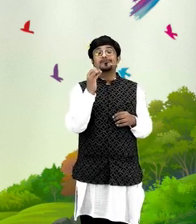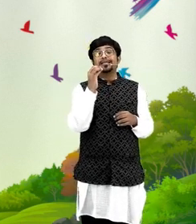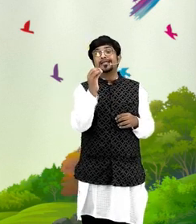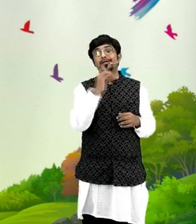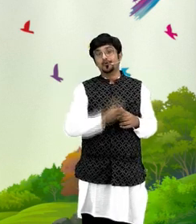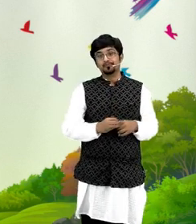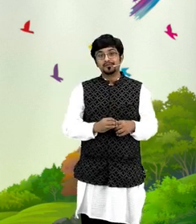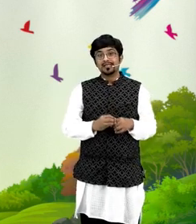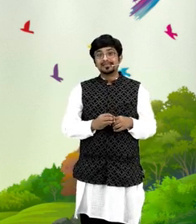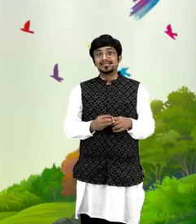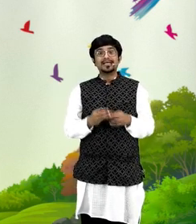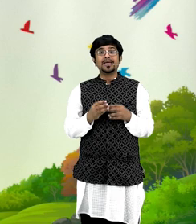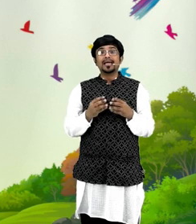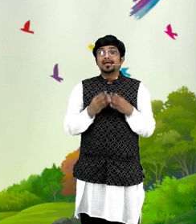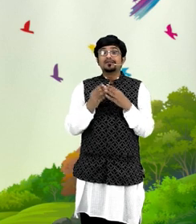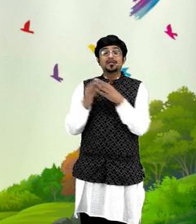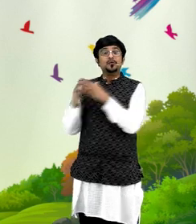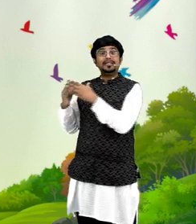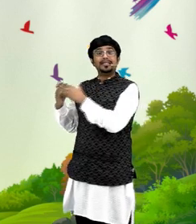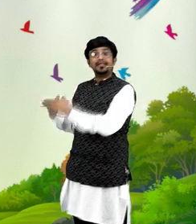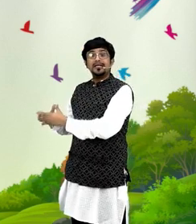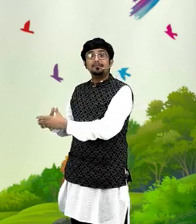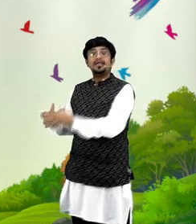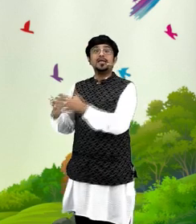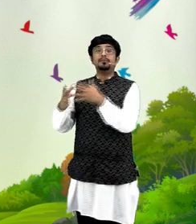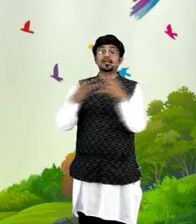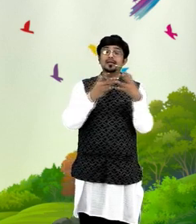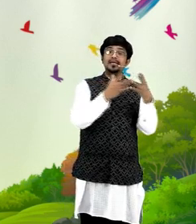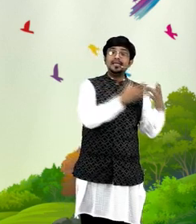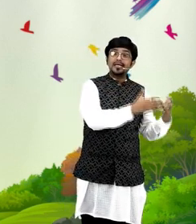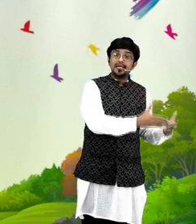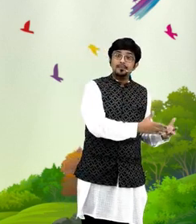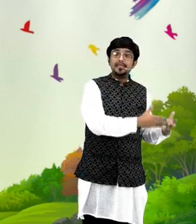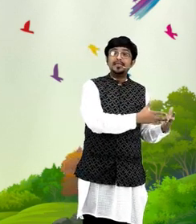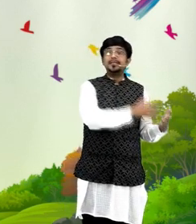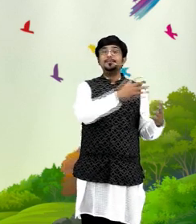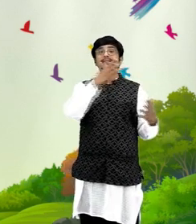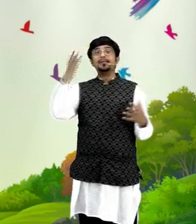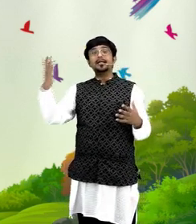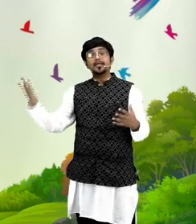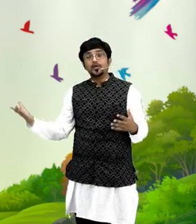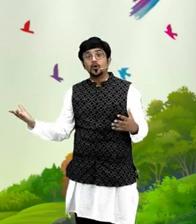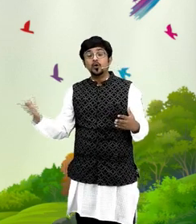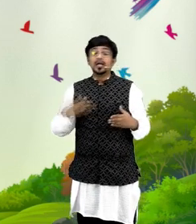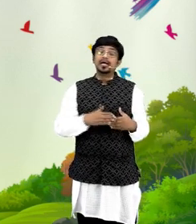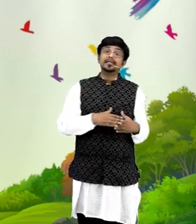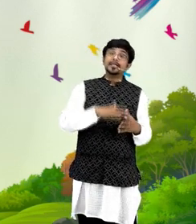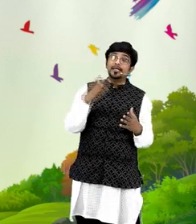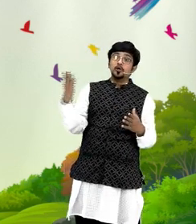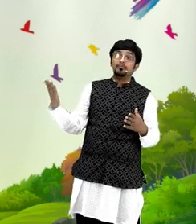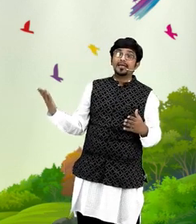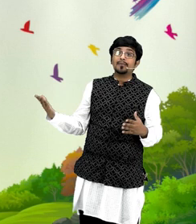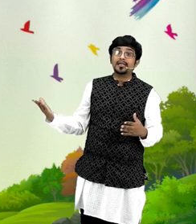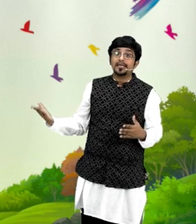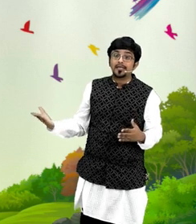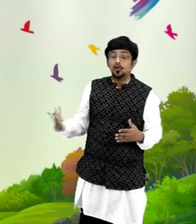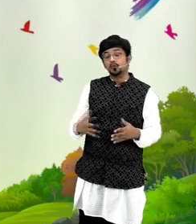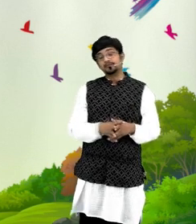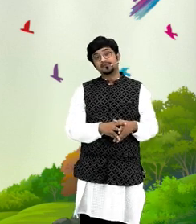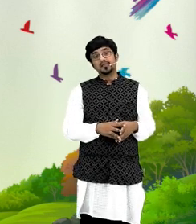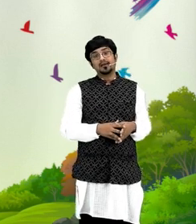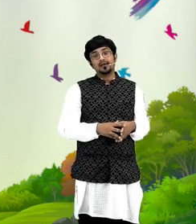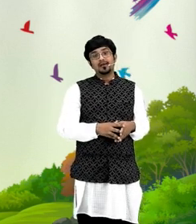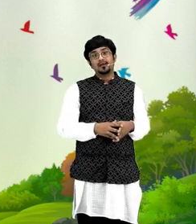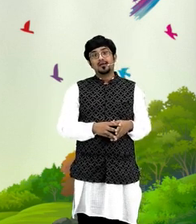of indigo. They say that the word India became indicum, and indicum became indico, and indico became indigo.